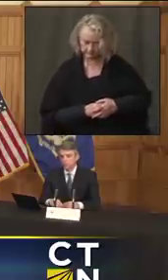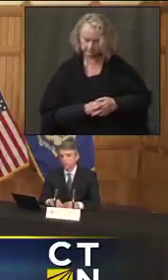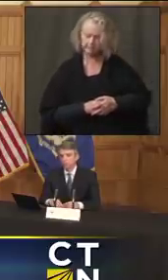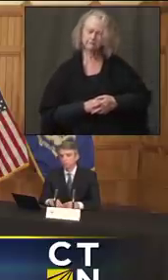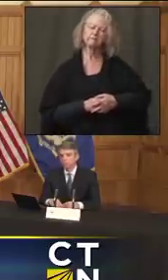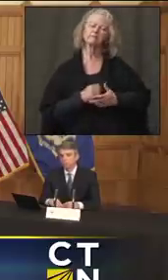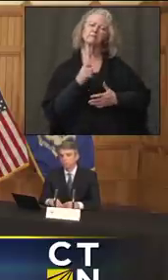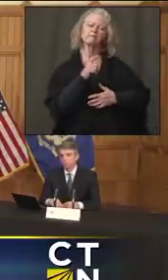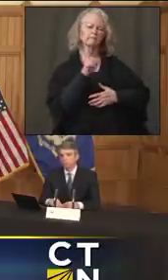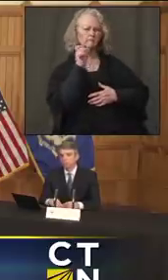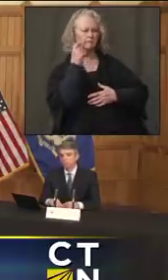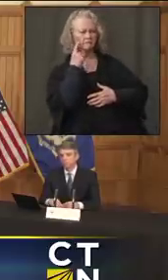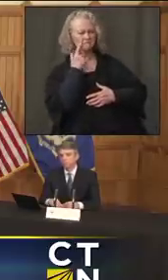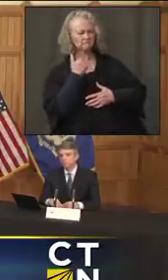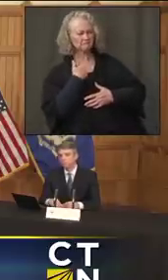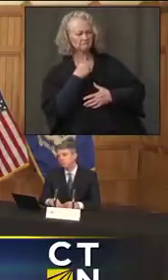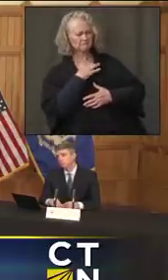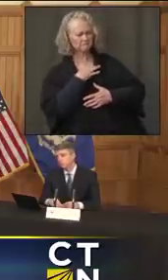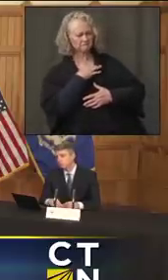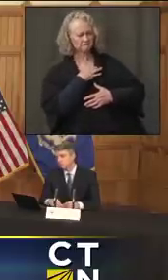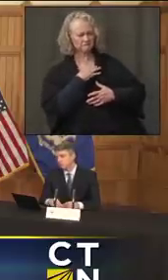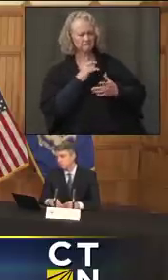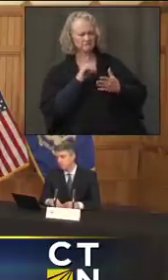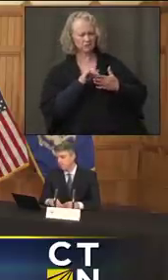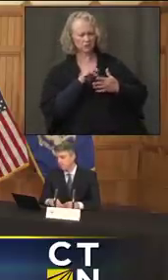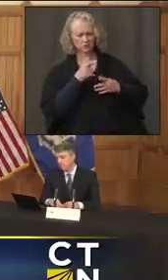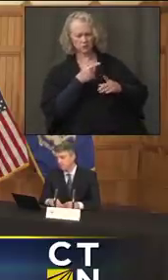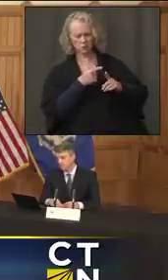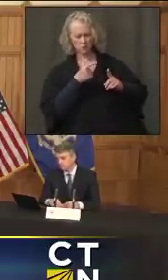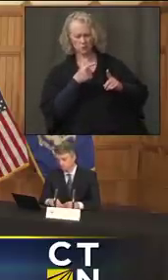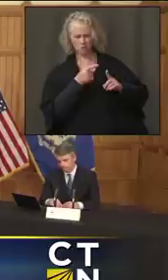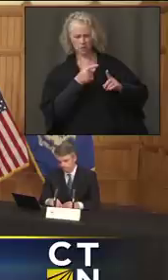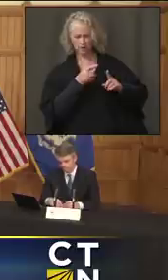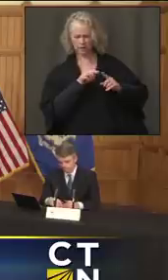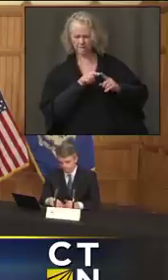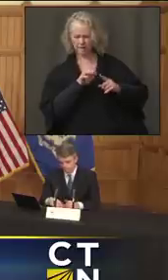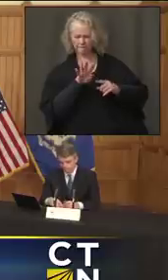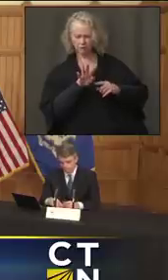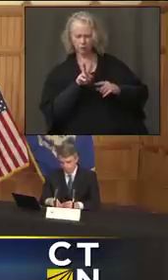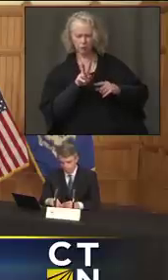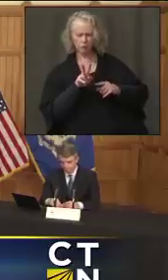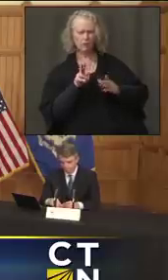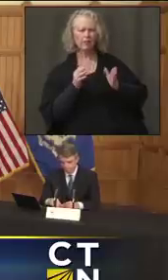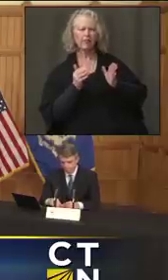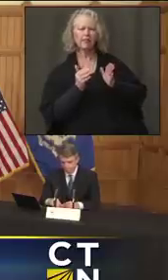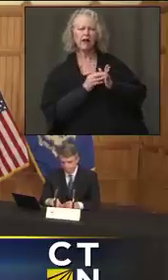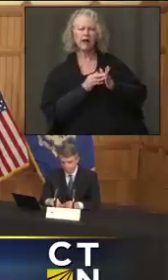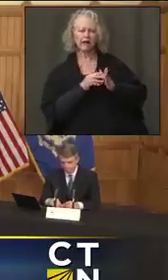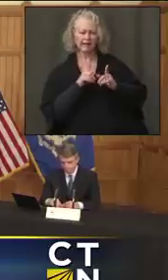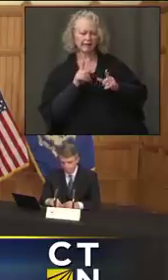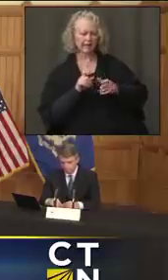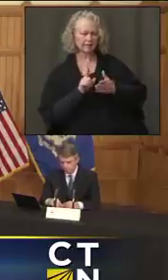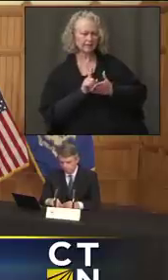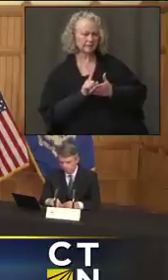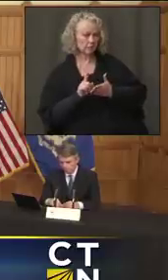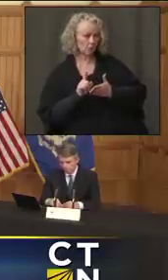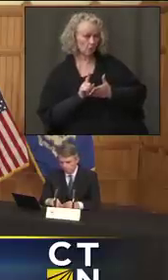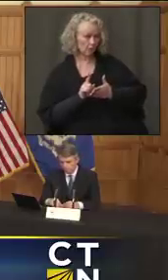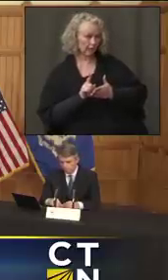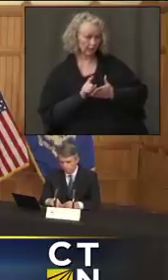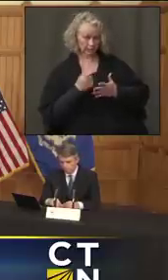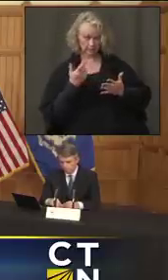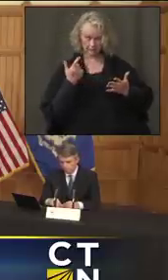Yes, Governor, I'm interested in the goal that you talked about the 42,000 tests per week by May